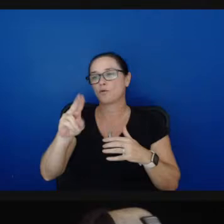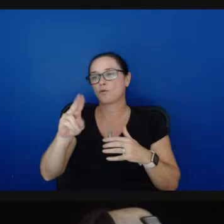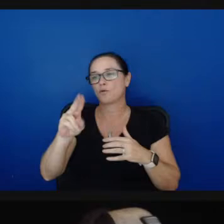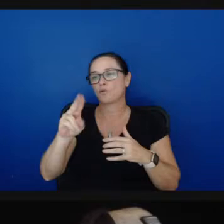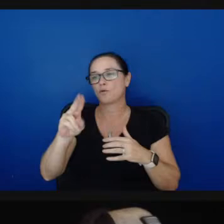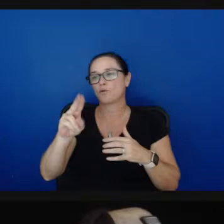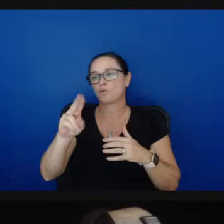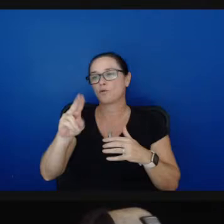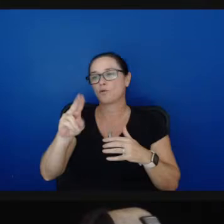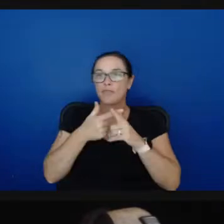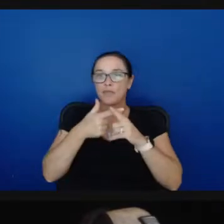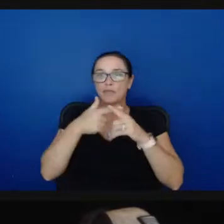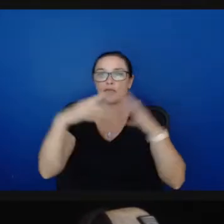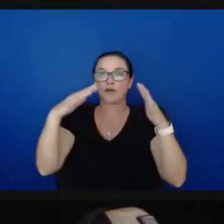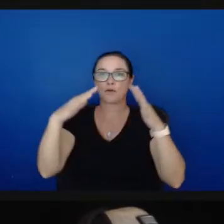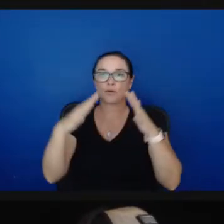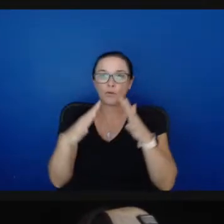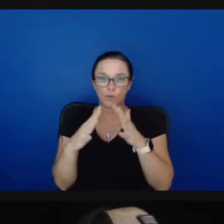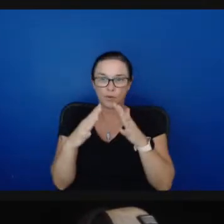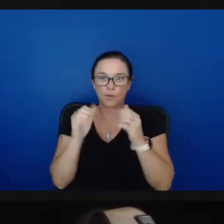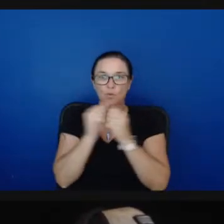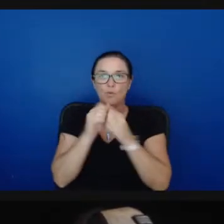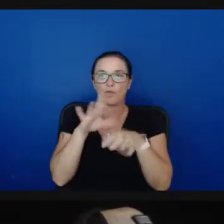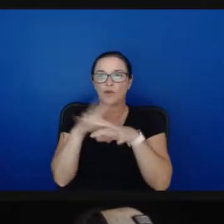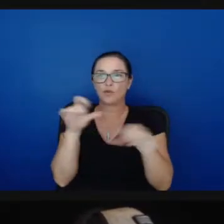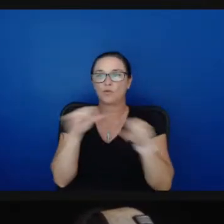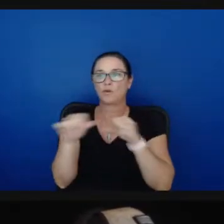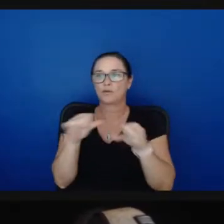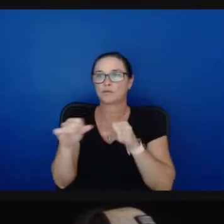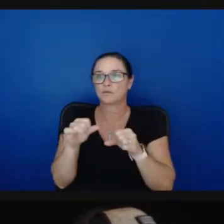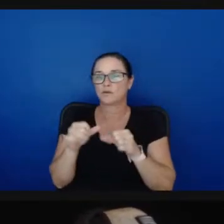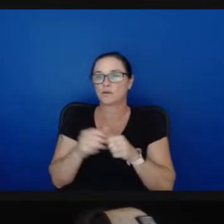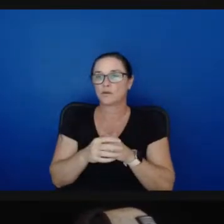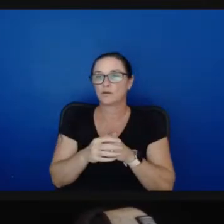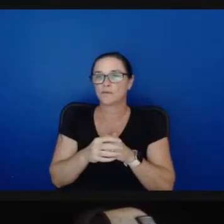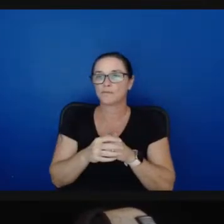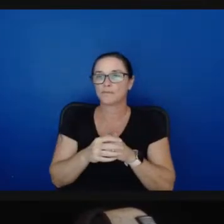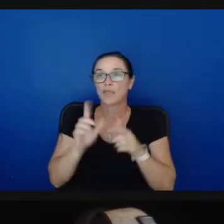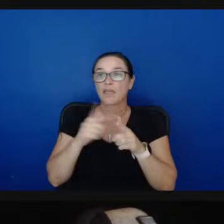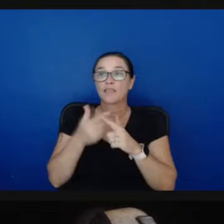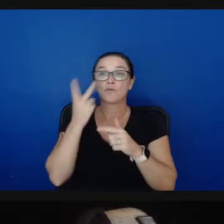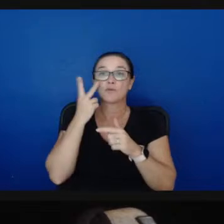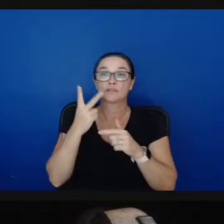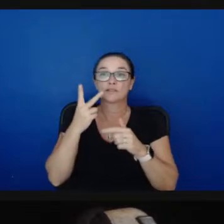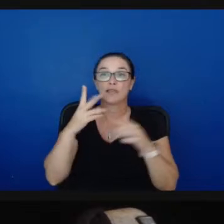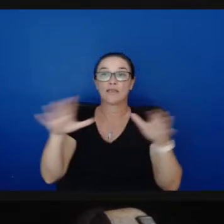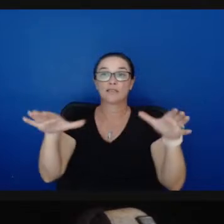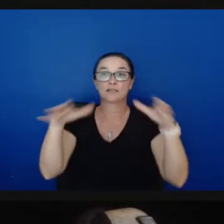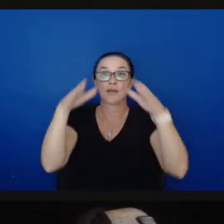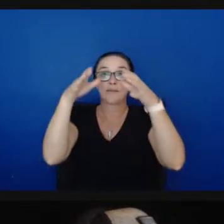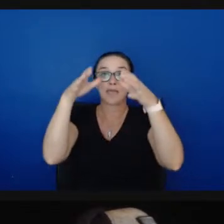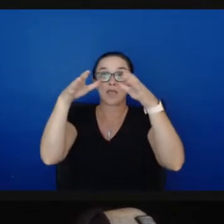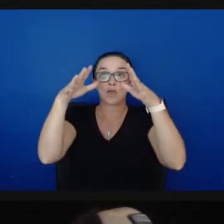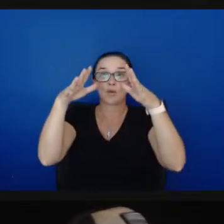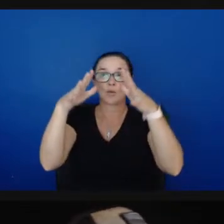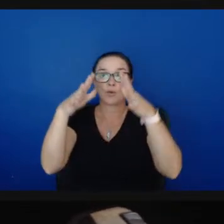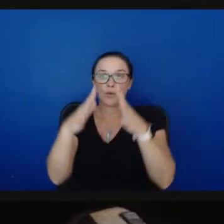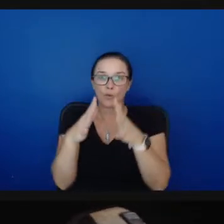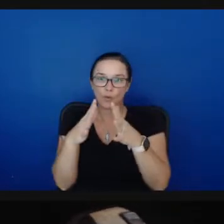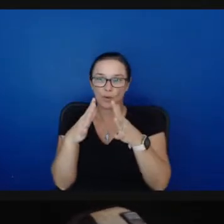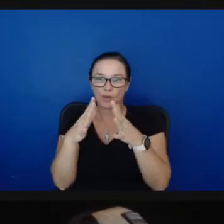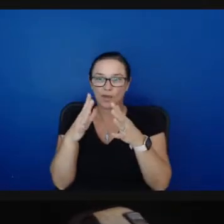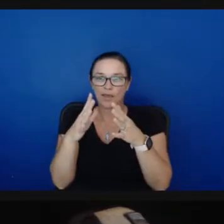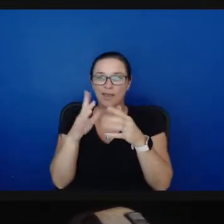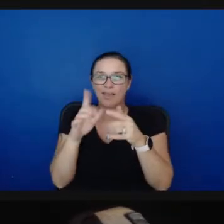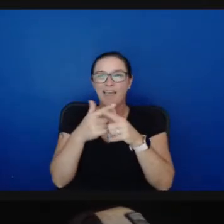on the Southwest Rift. Then we see the summit starting to deflate. And the next day, we see the decrease of